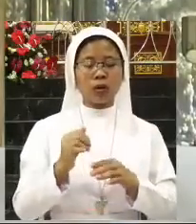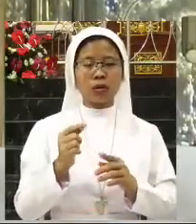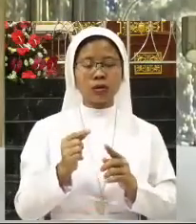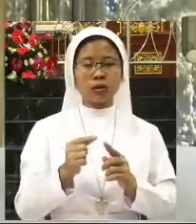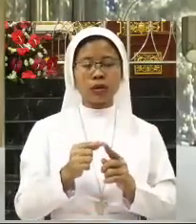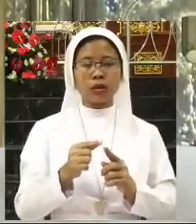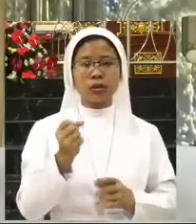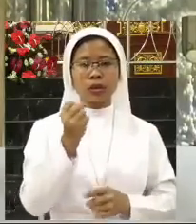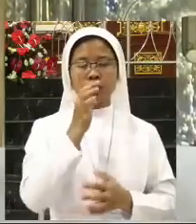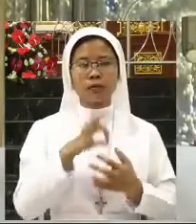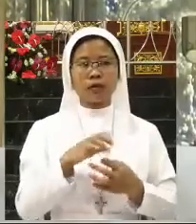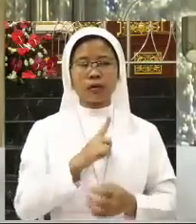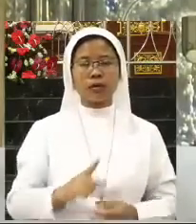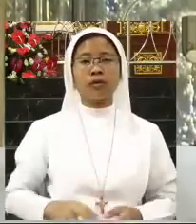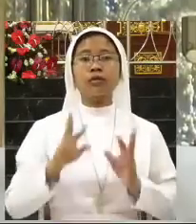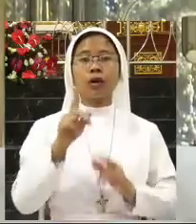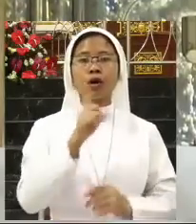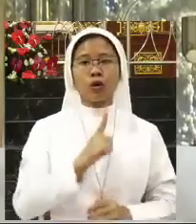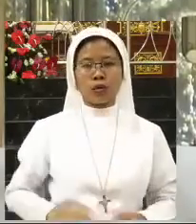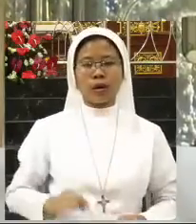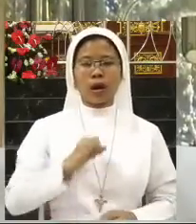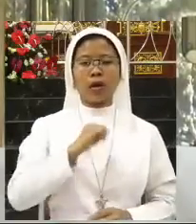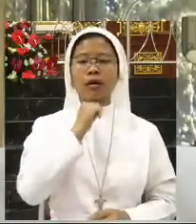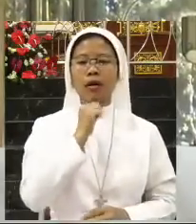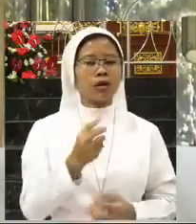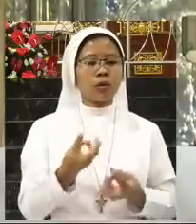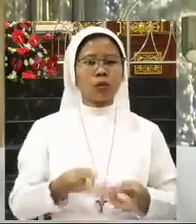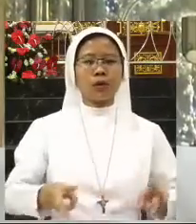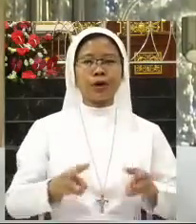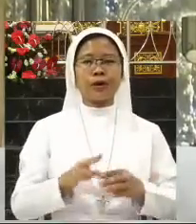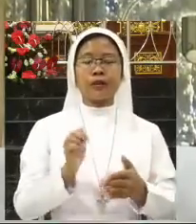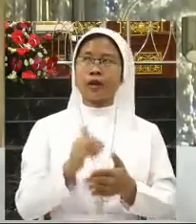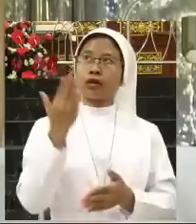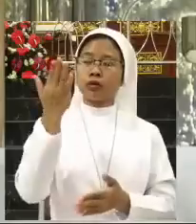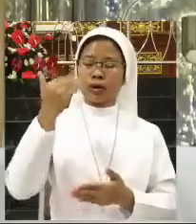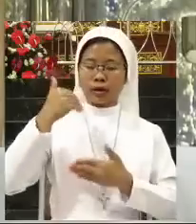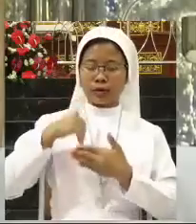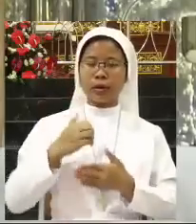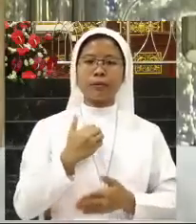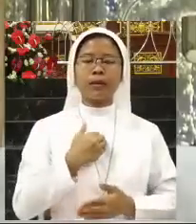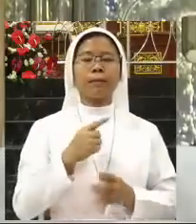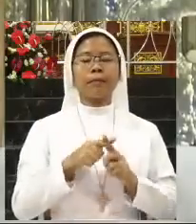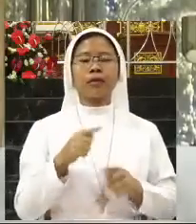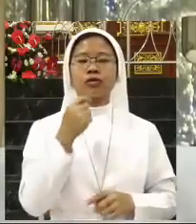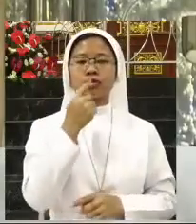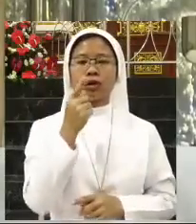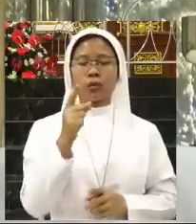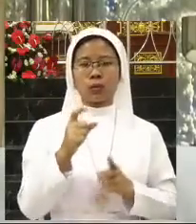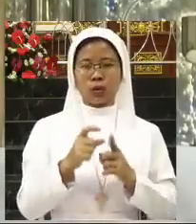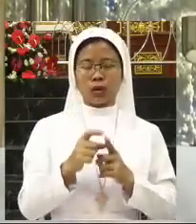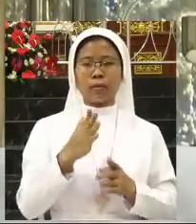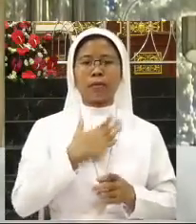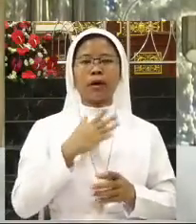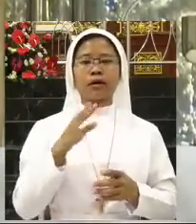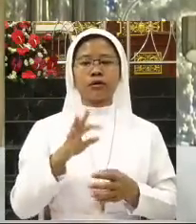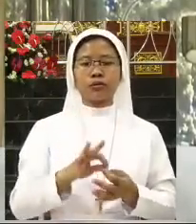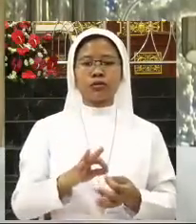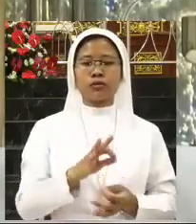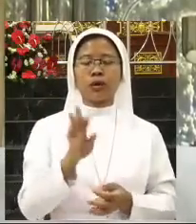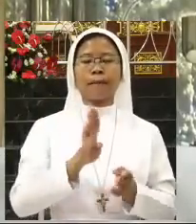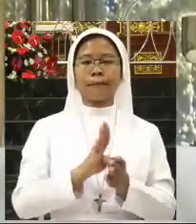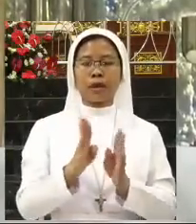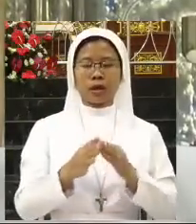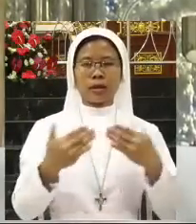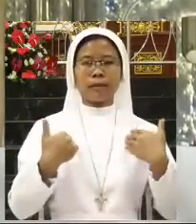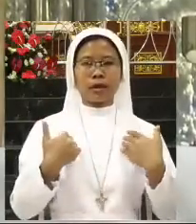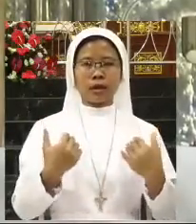the supper of the Lamb. Lord, I am not worthy that you should enter under my roof, but only say the word and my